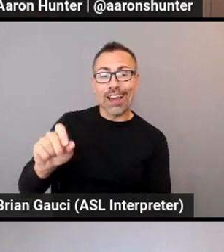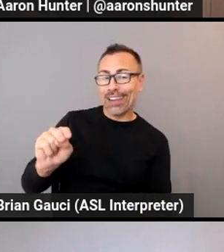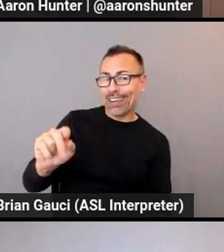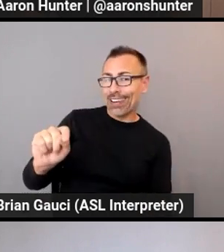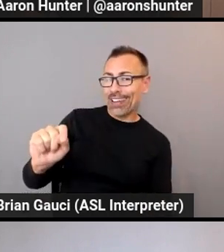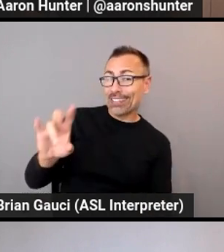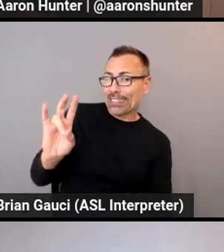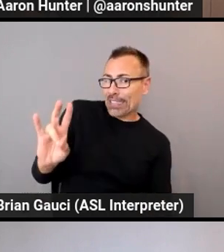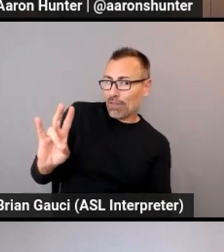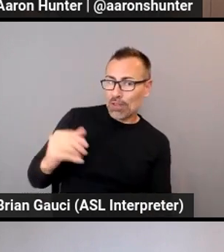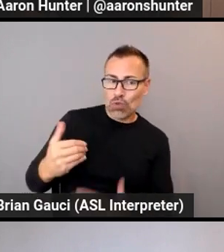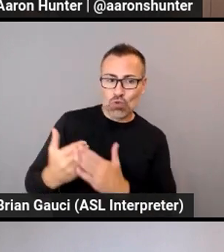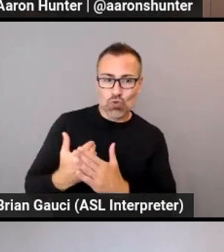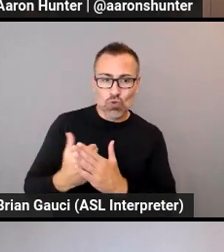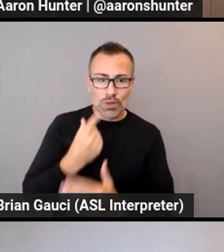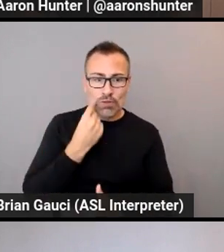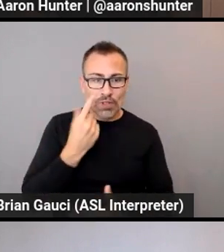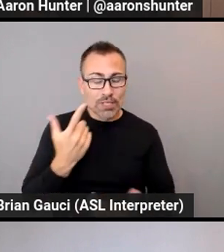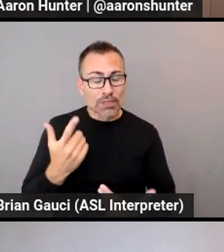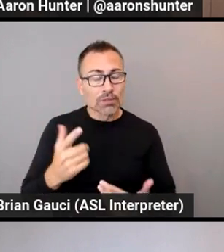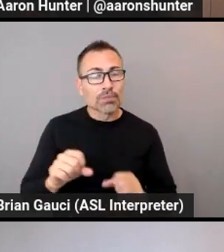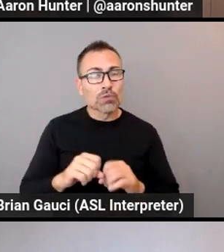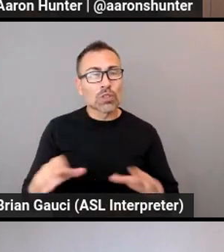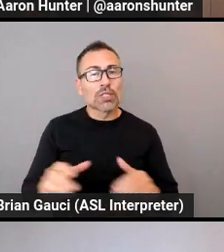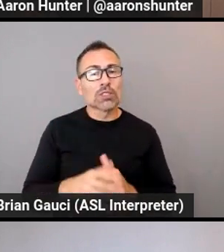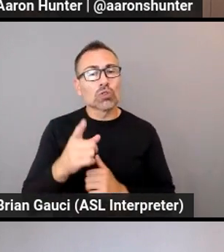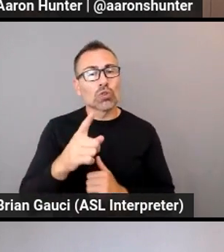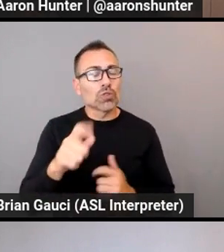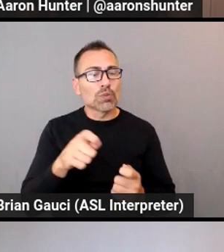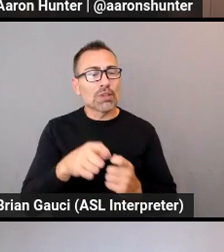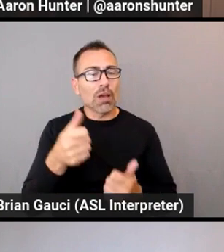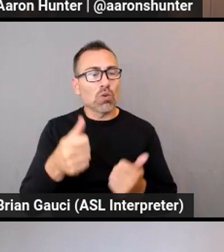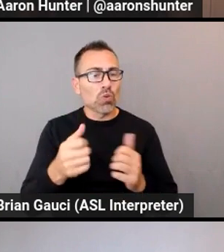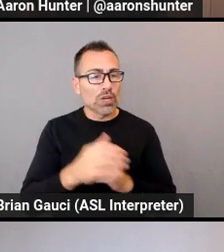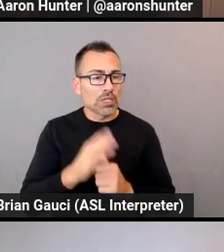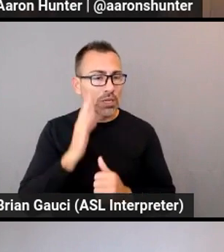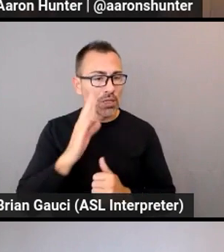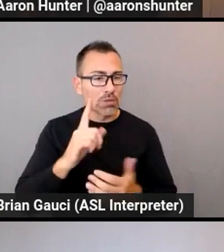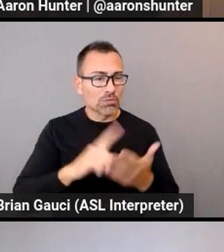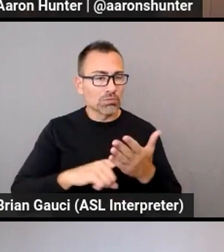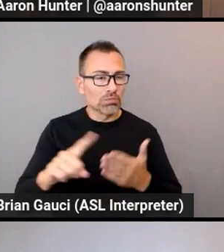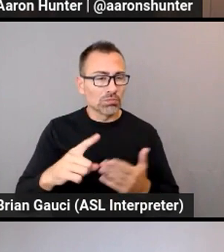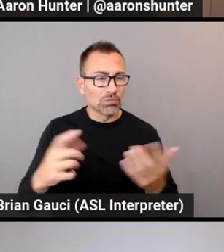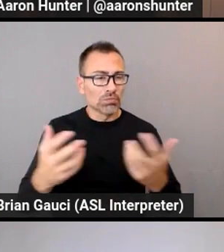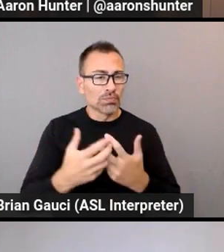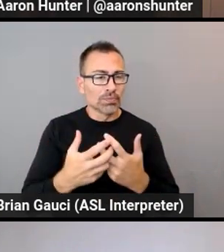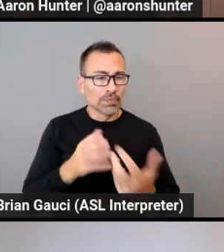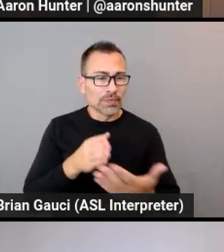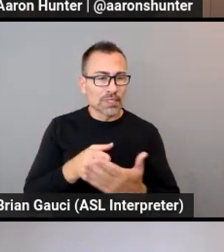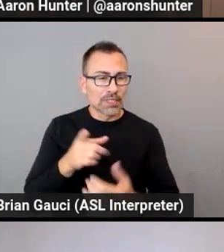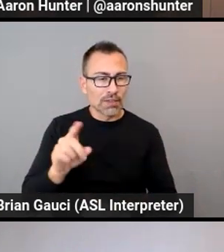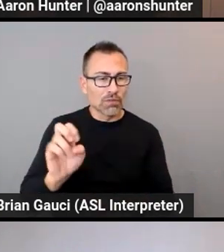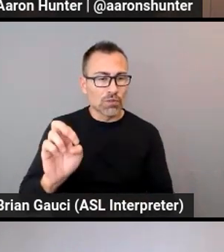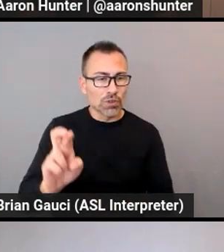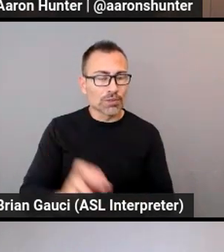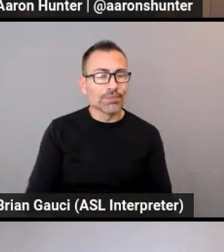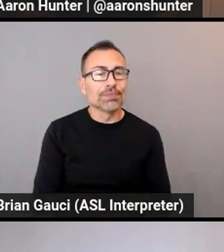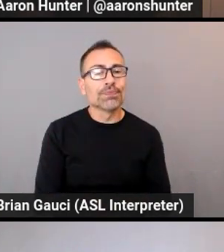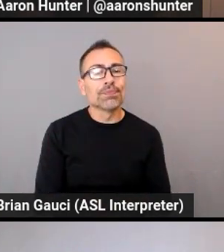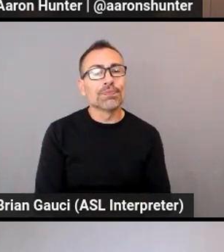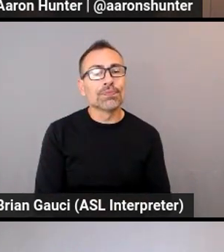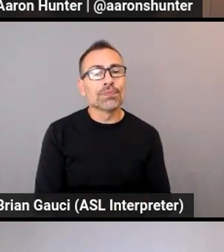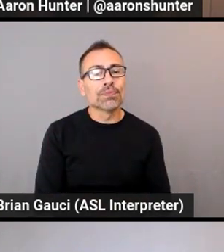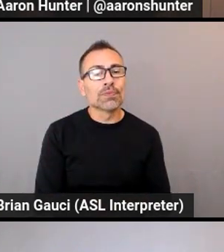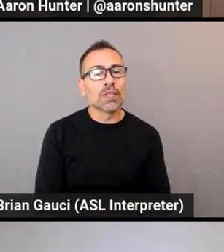of the cross-platform .NET. So you specify your version, and then it'll check for compatibility against that version. So, but